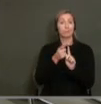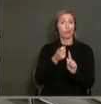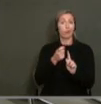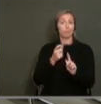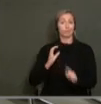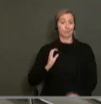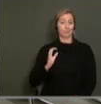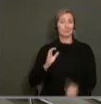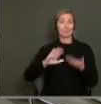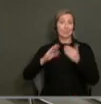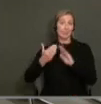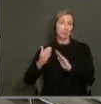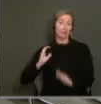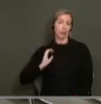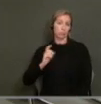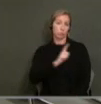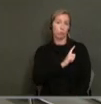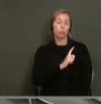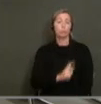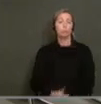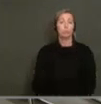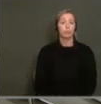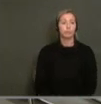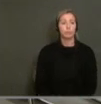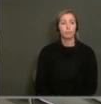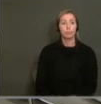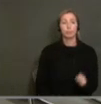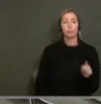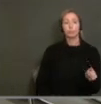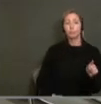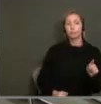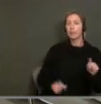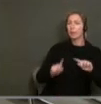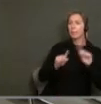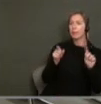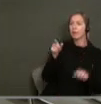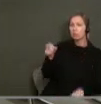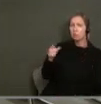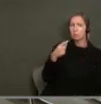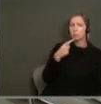the city council to that effect. But